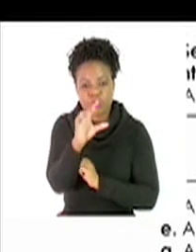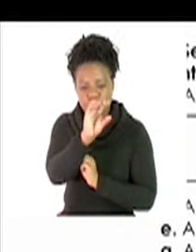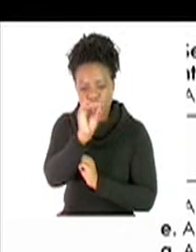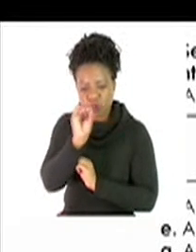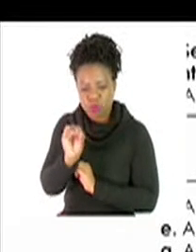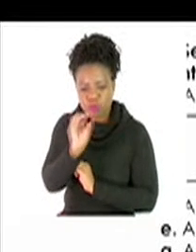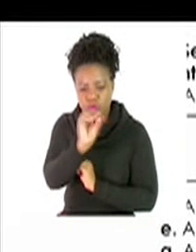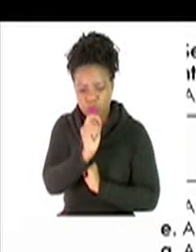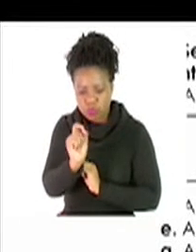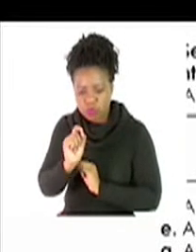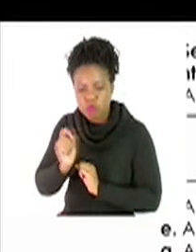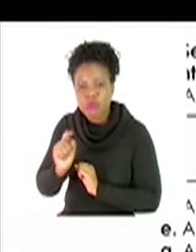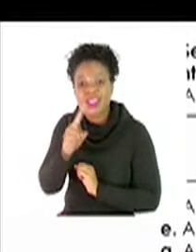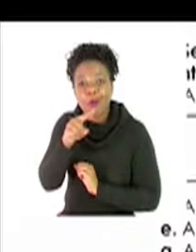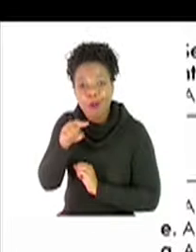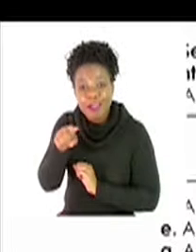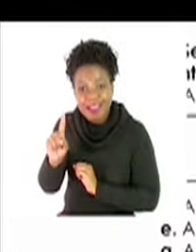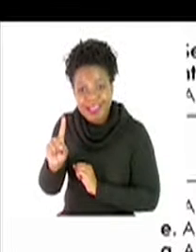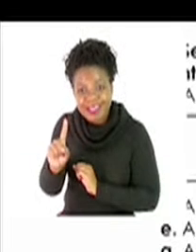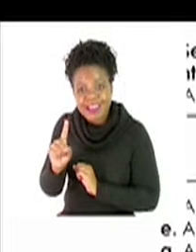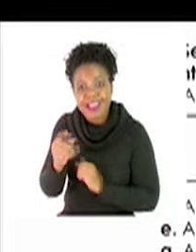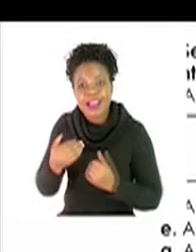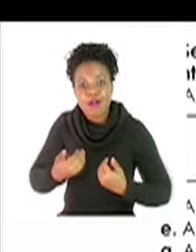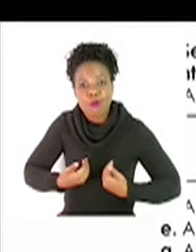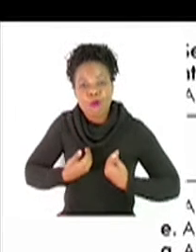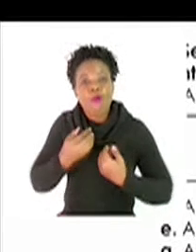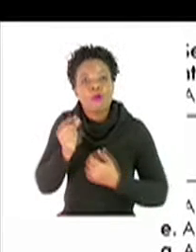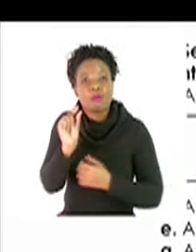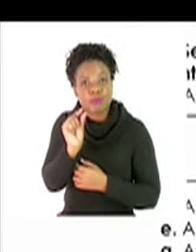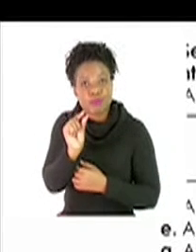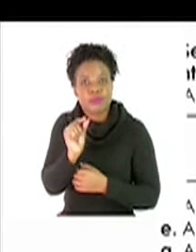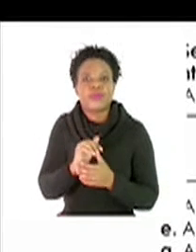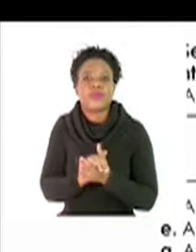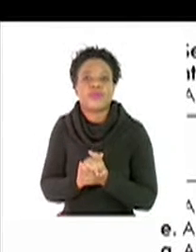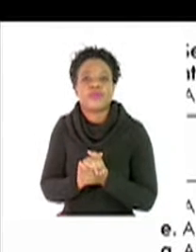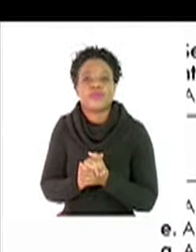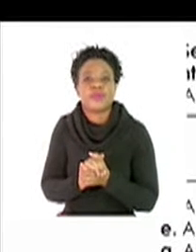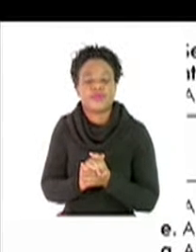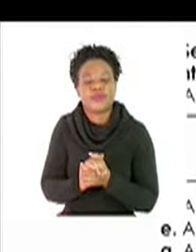diminutive for each. And then